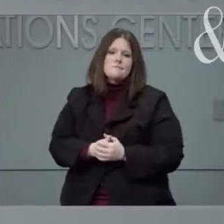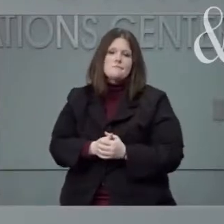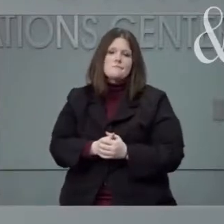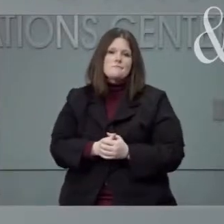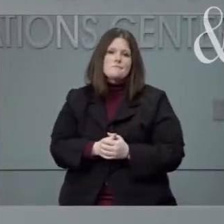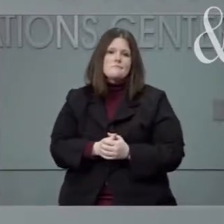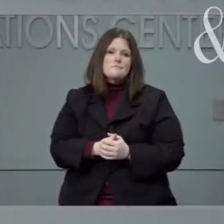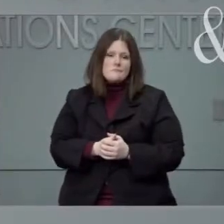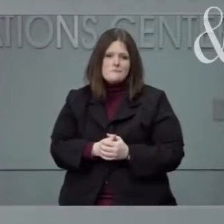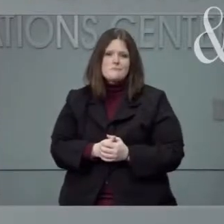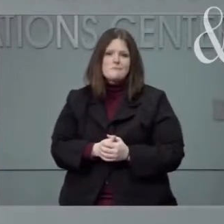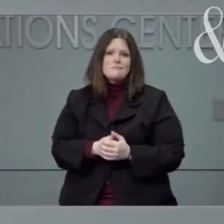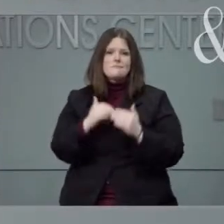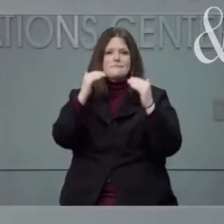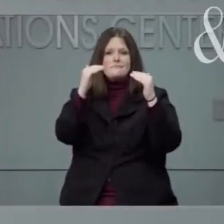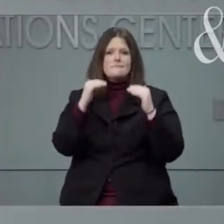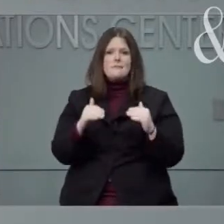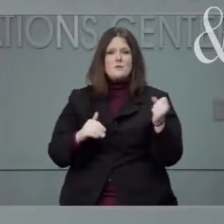Next question.